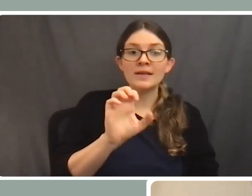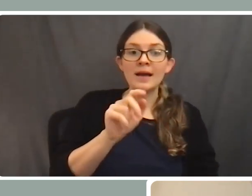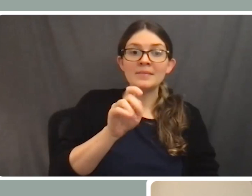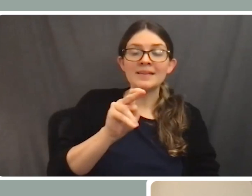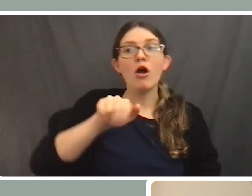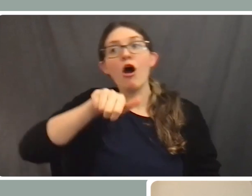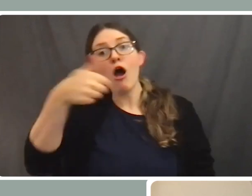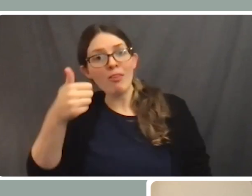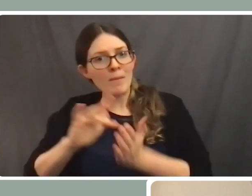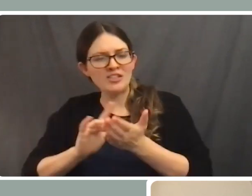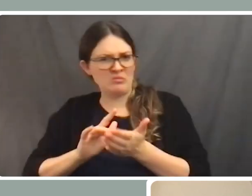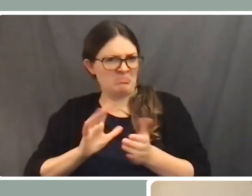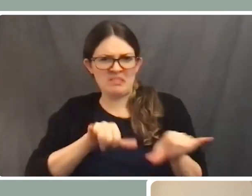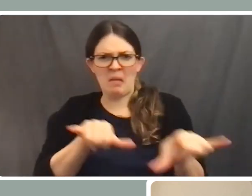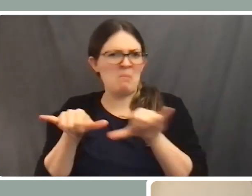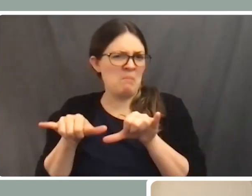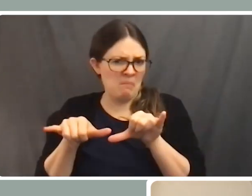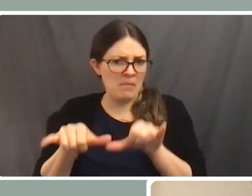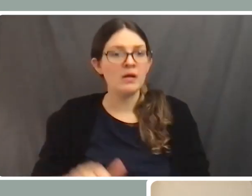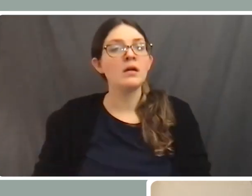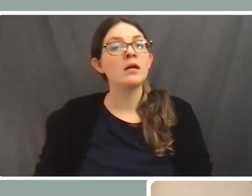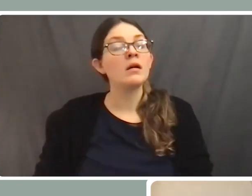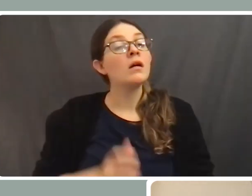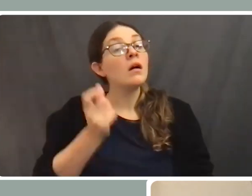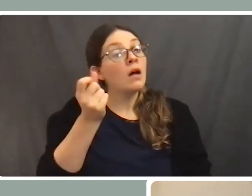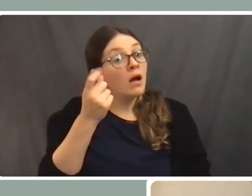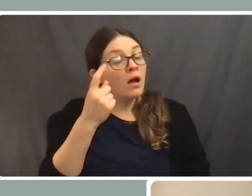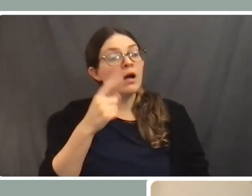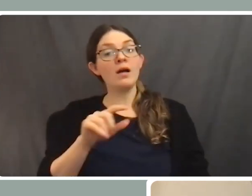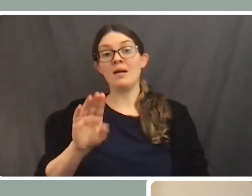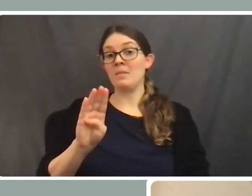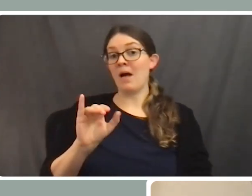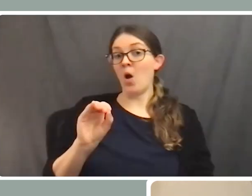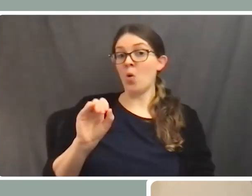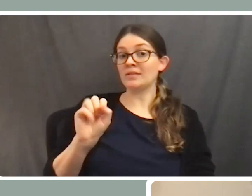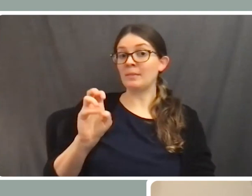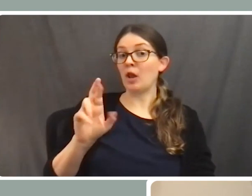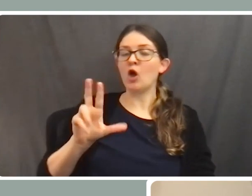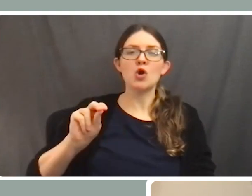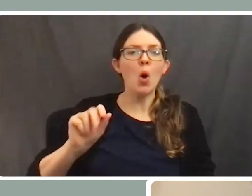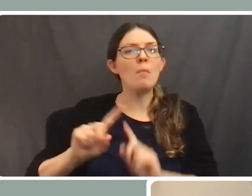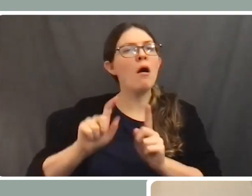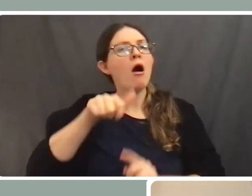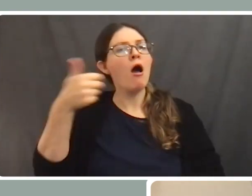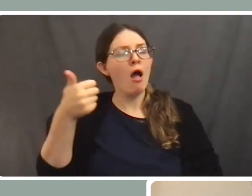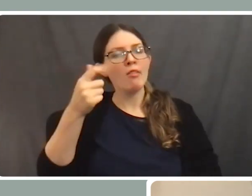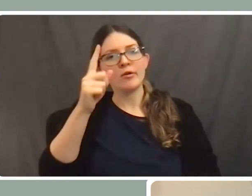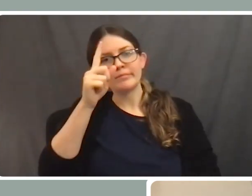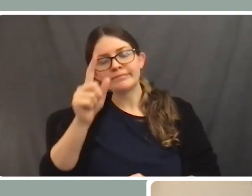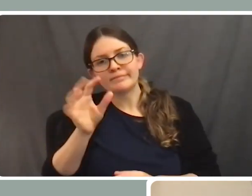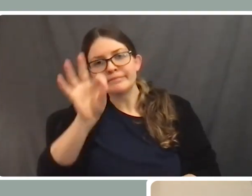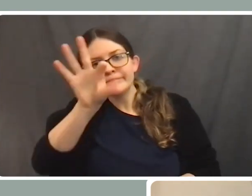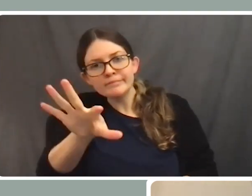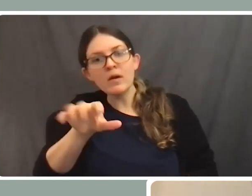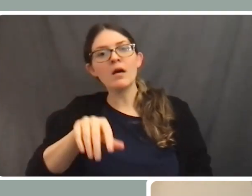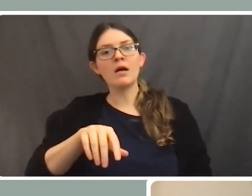No problem at all. And by the same token, I'll mention, these are not biosimilars, but another question that comes up, another sort of slight